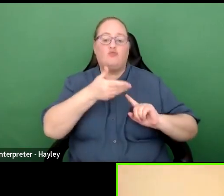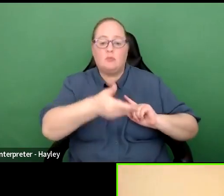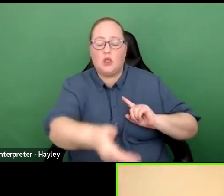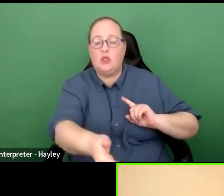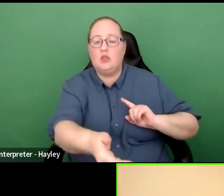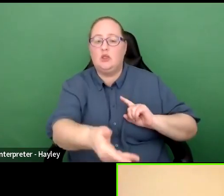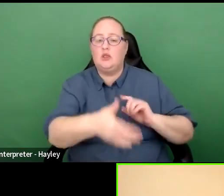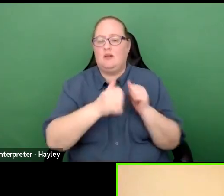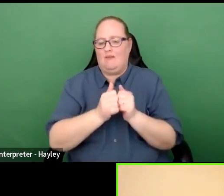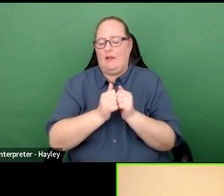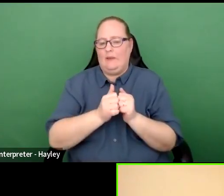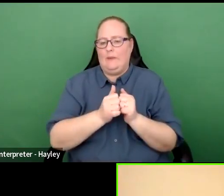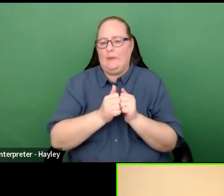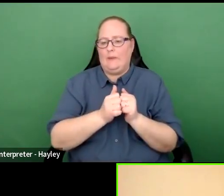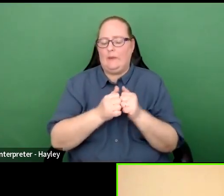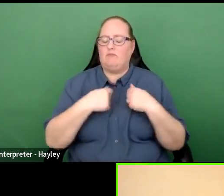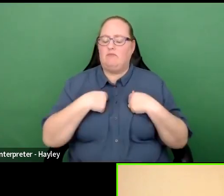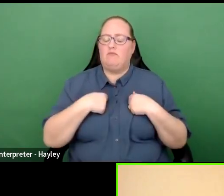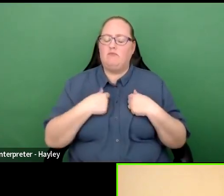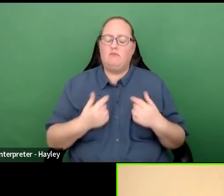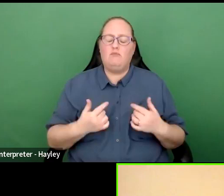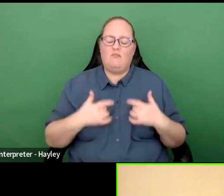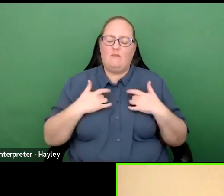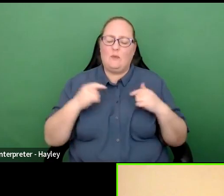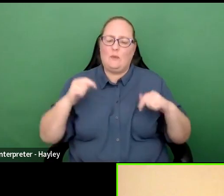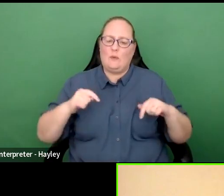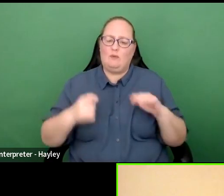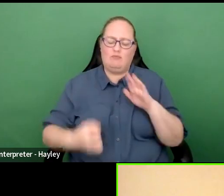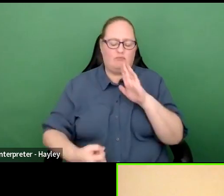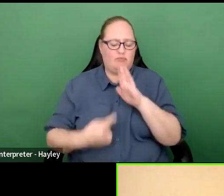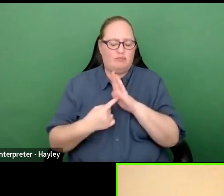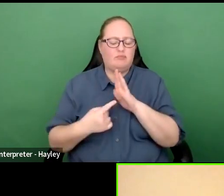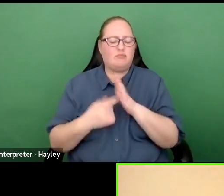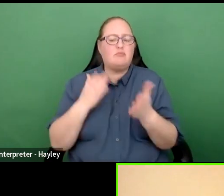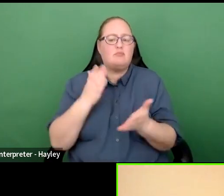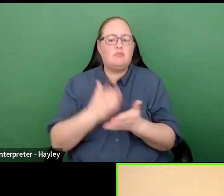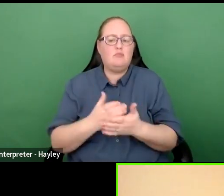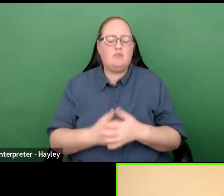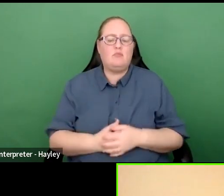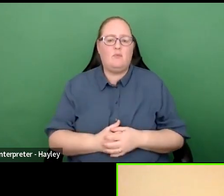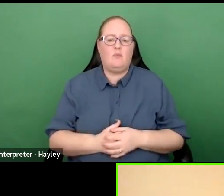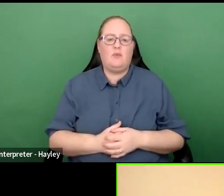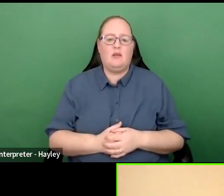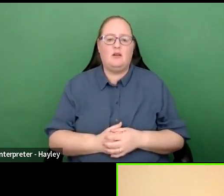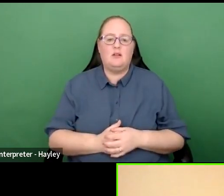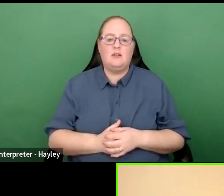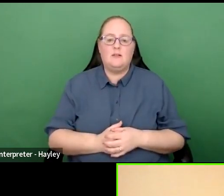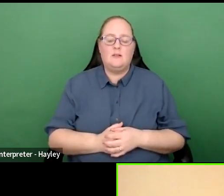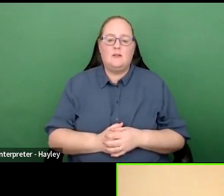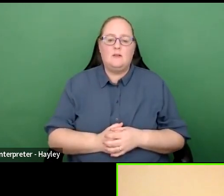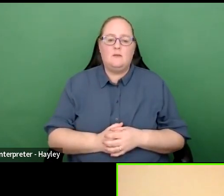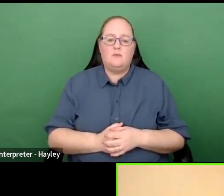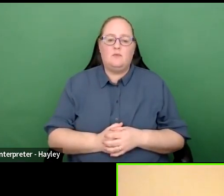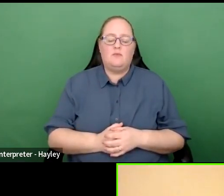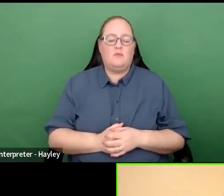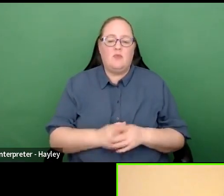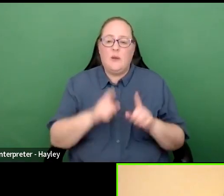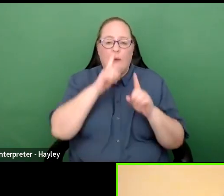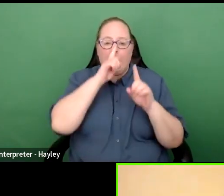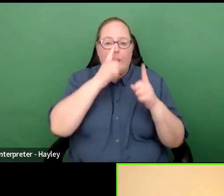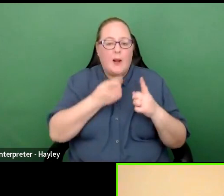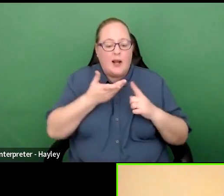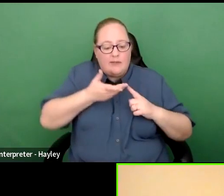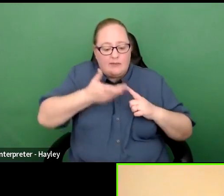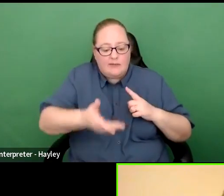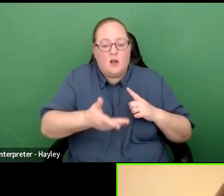important because, you know, a remarkable erudites can exist without values or with